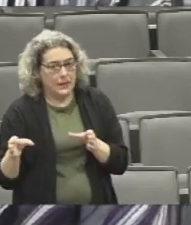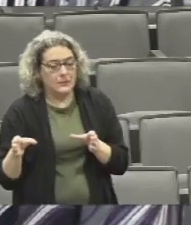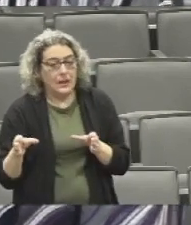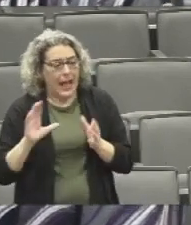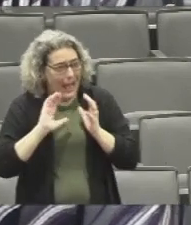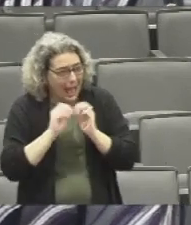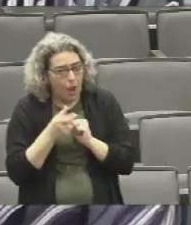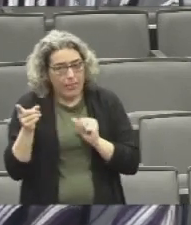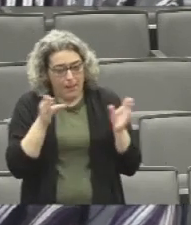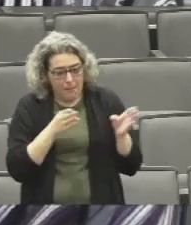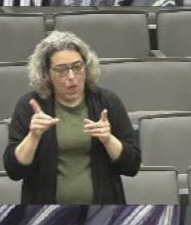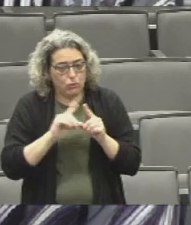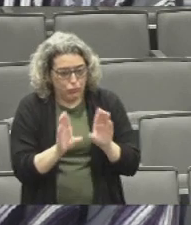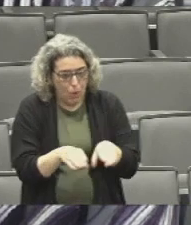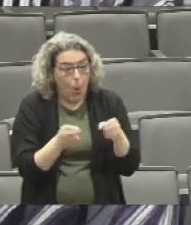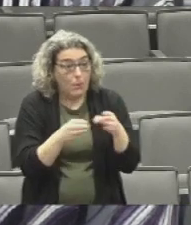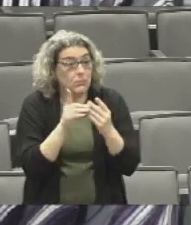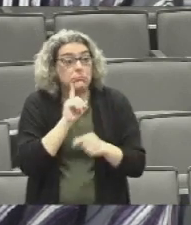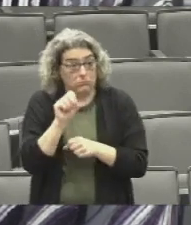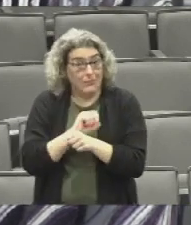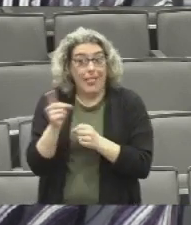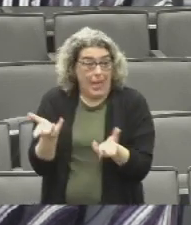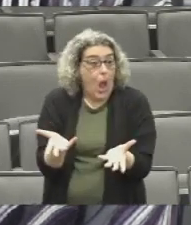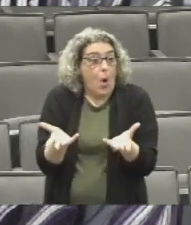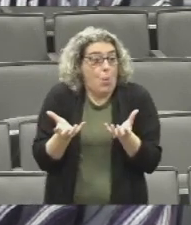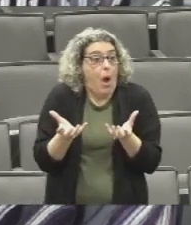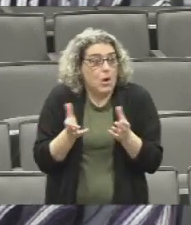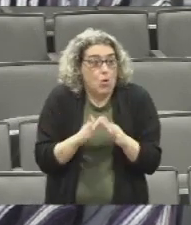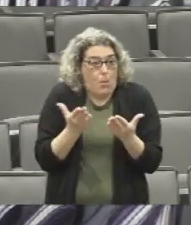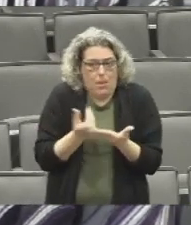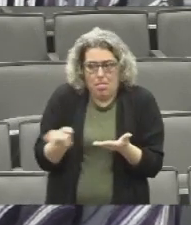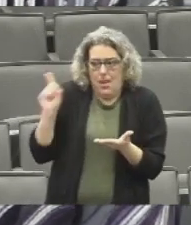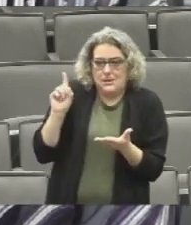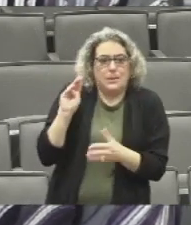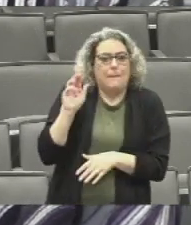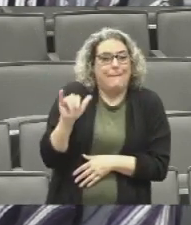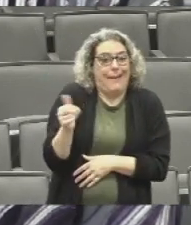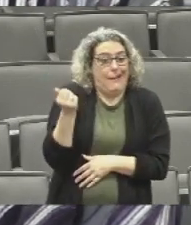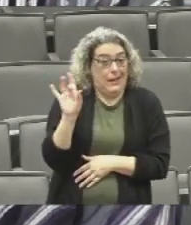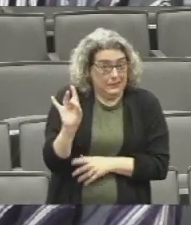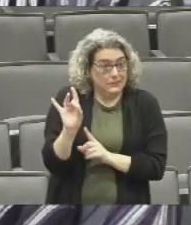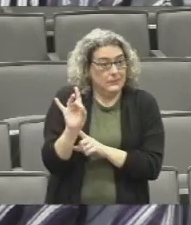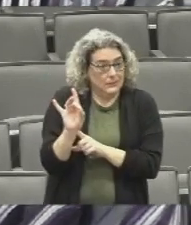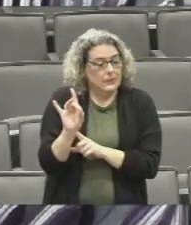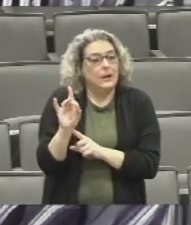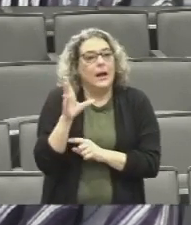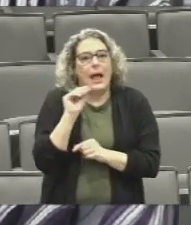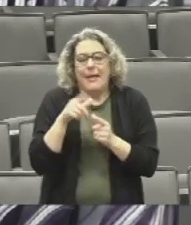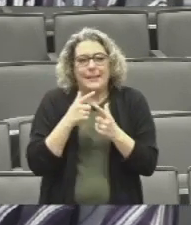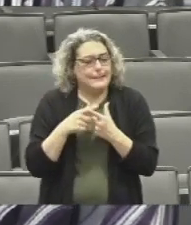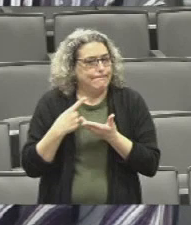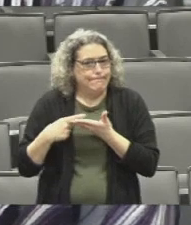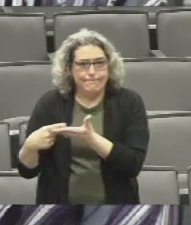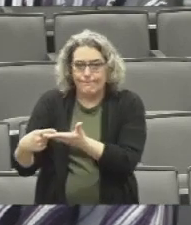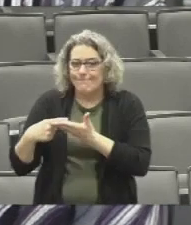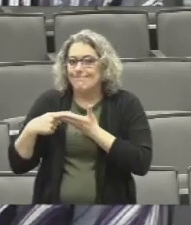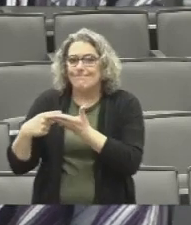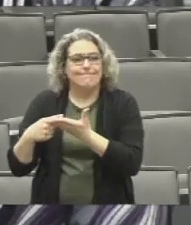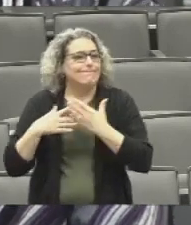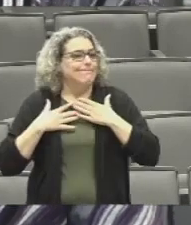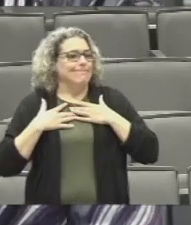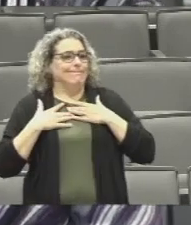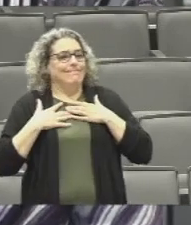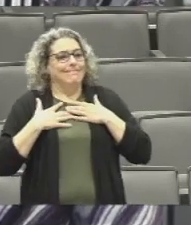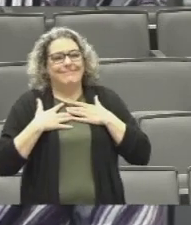they actually wanted to open up last Monday, May 18th, and have agreed after discussion that they